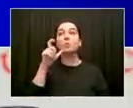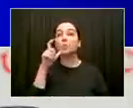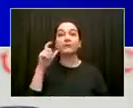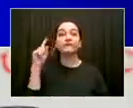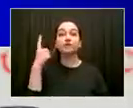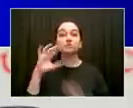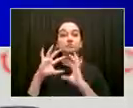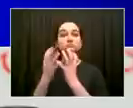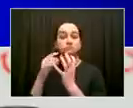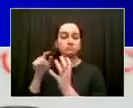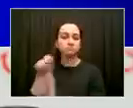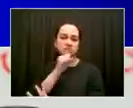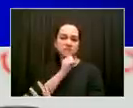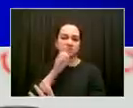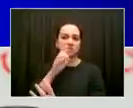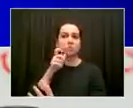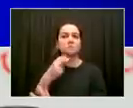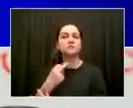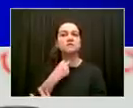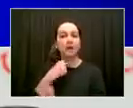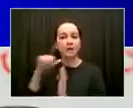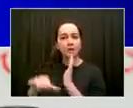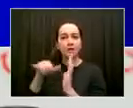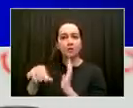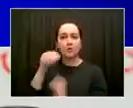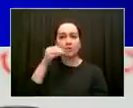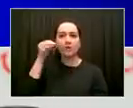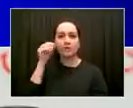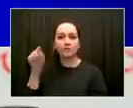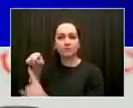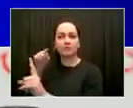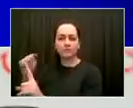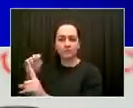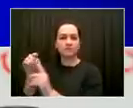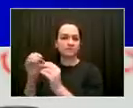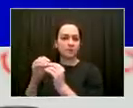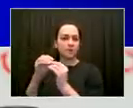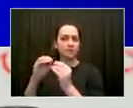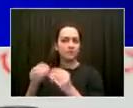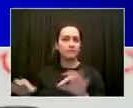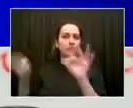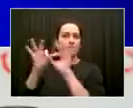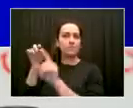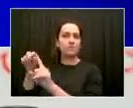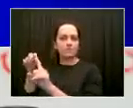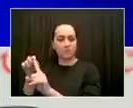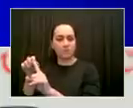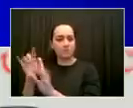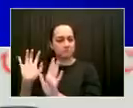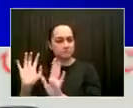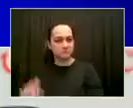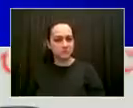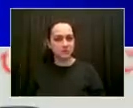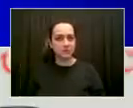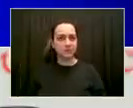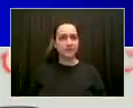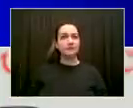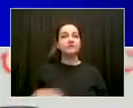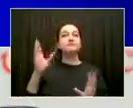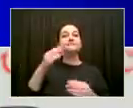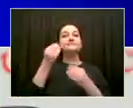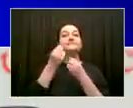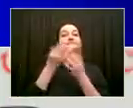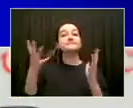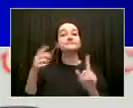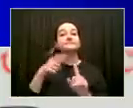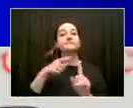as supply increases. We'll get all the details out shortly, but as I mentioned the other day and our health commissioner mentioned,